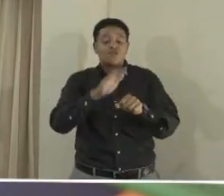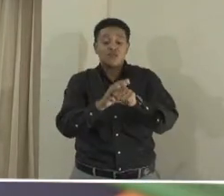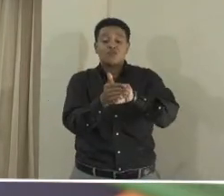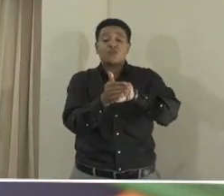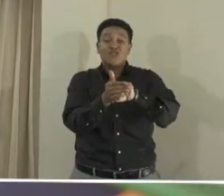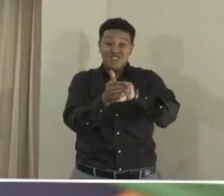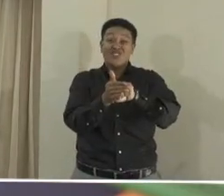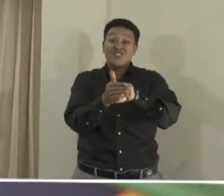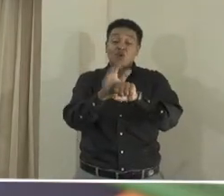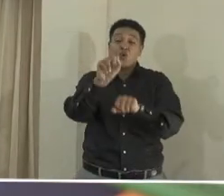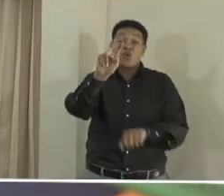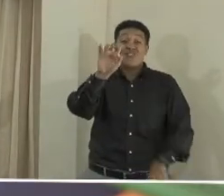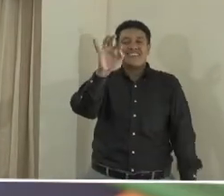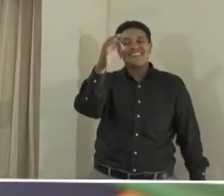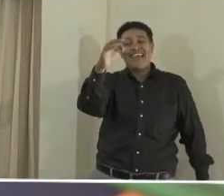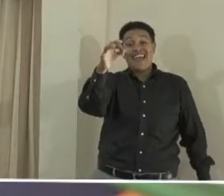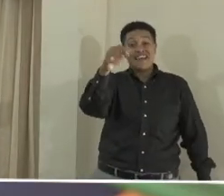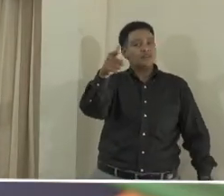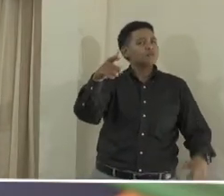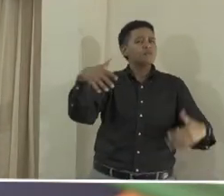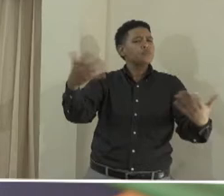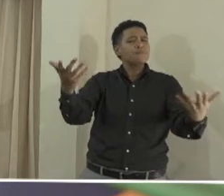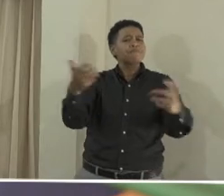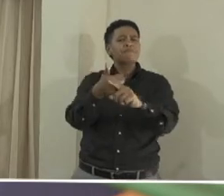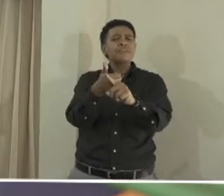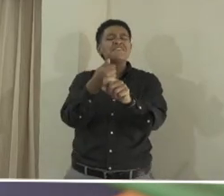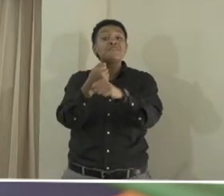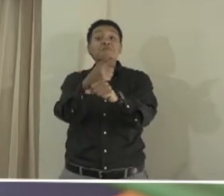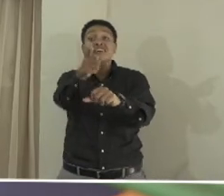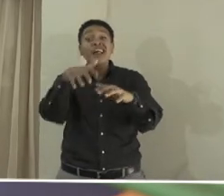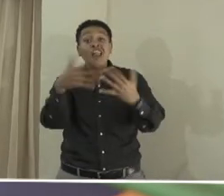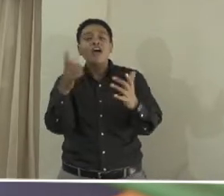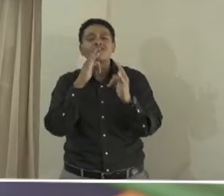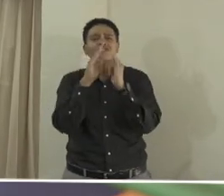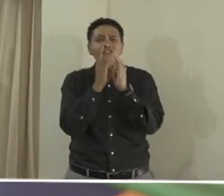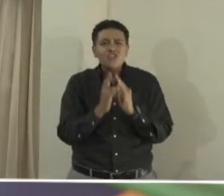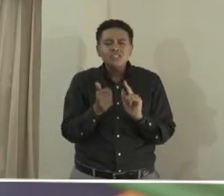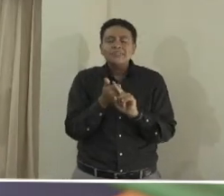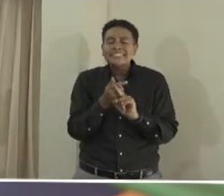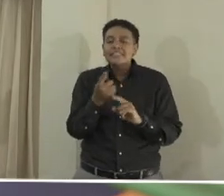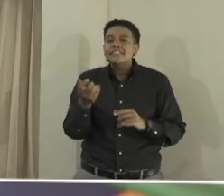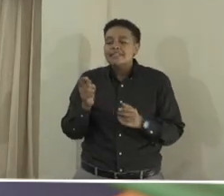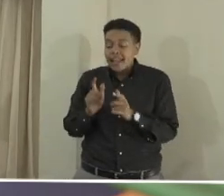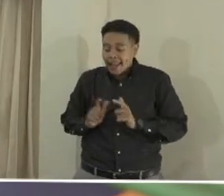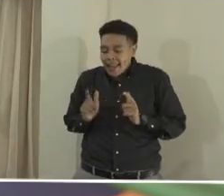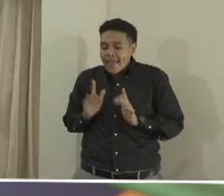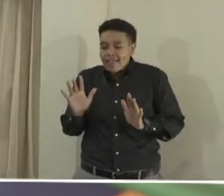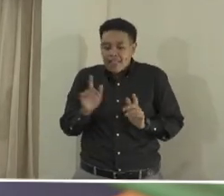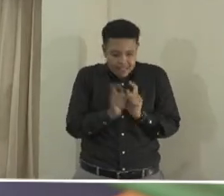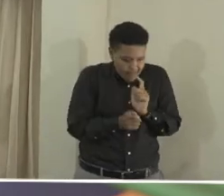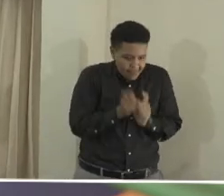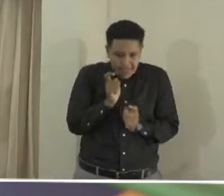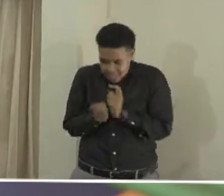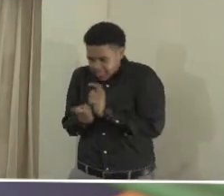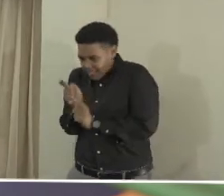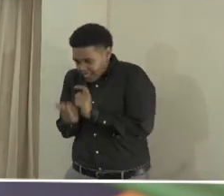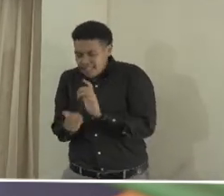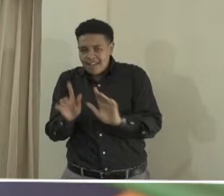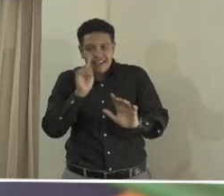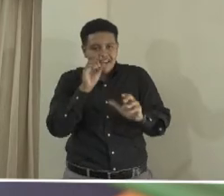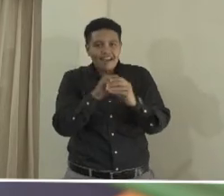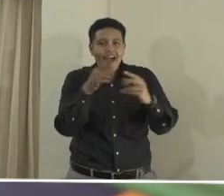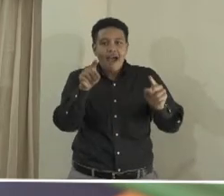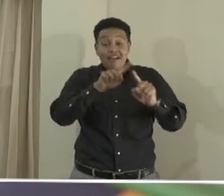COVID-19 indeed has made a lot of adjustments to our lives, but